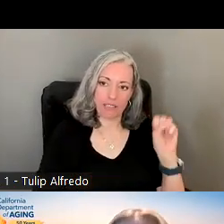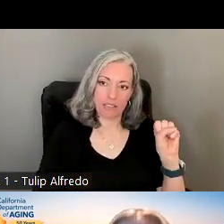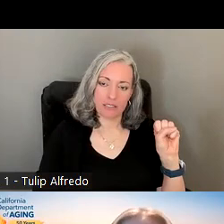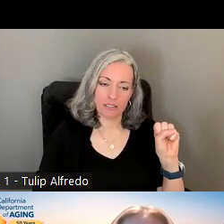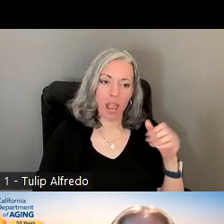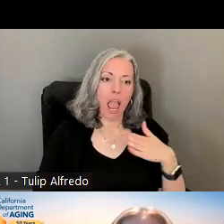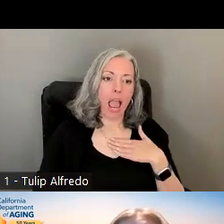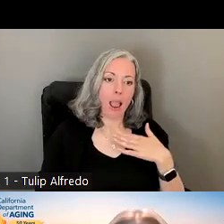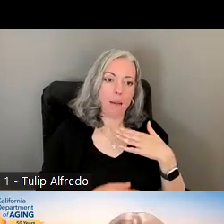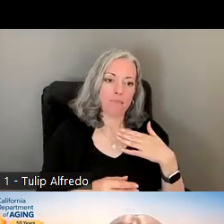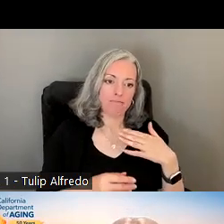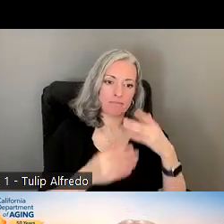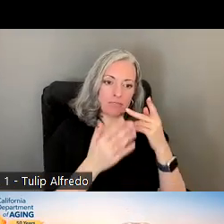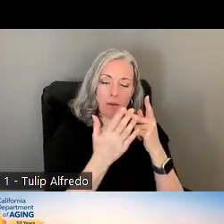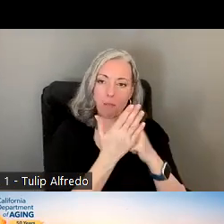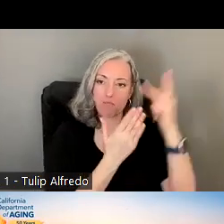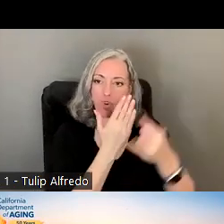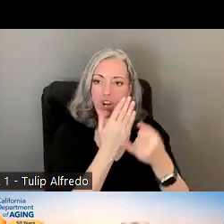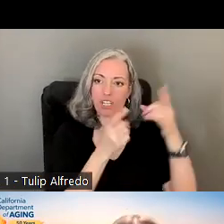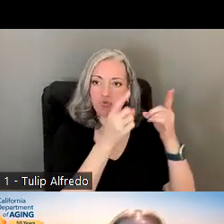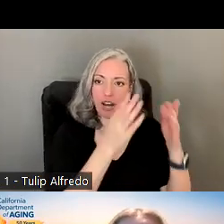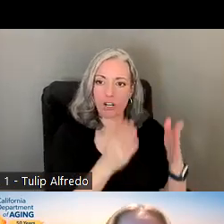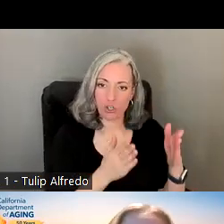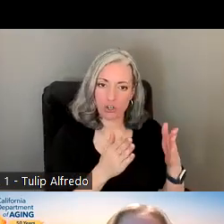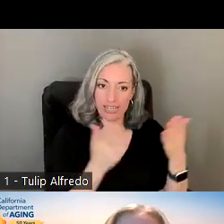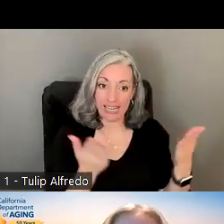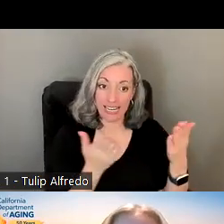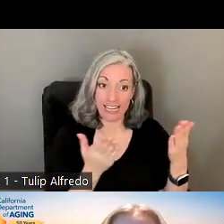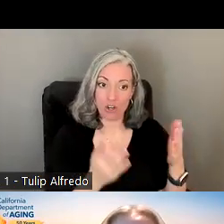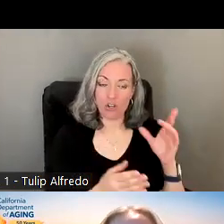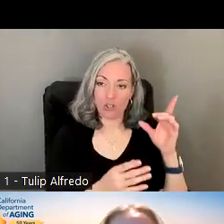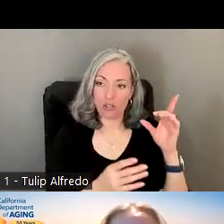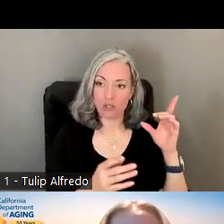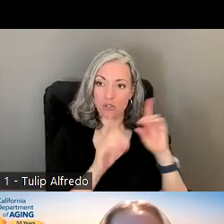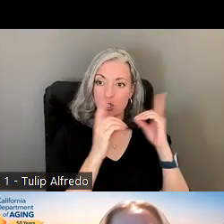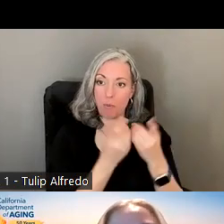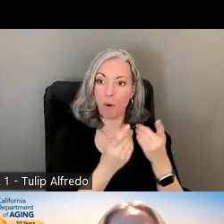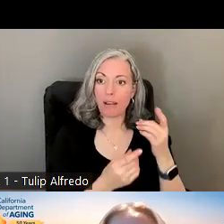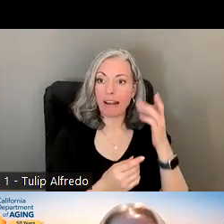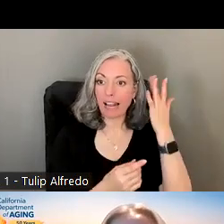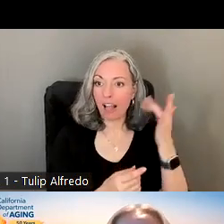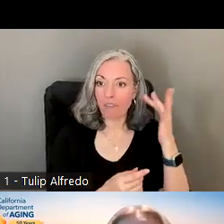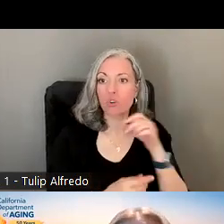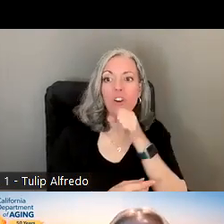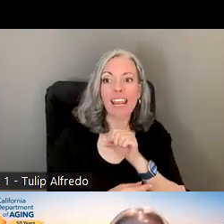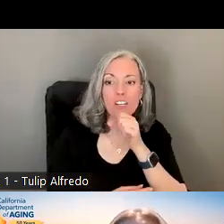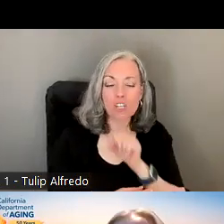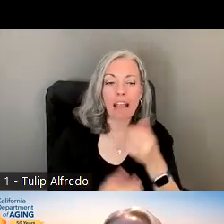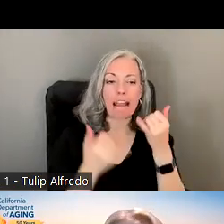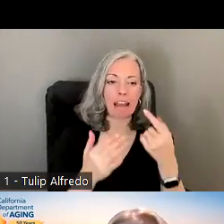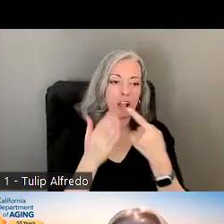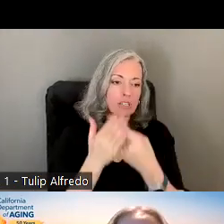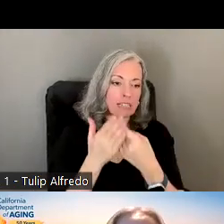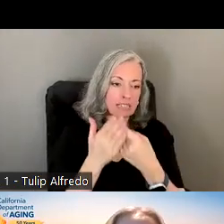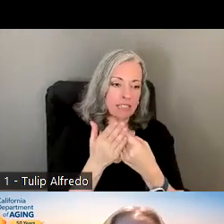Director housed here at the California Department of Aging. I'm going to talk a little bit today about our California for All Ages